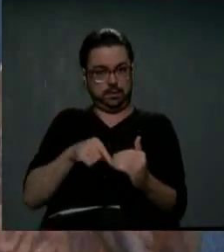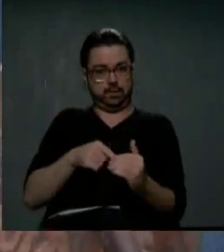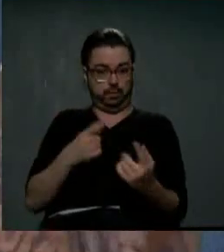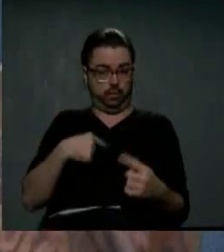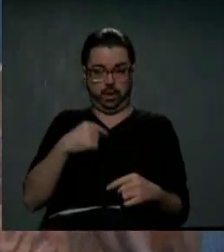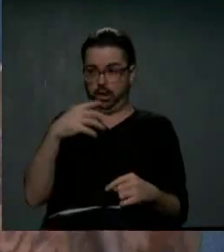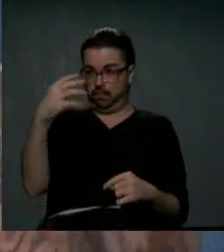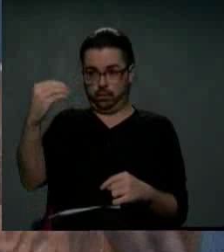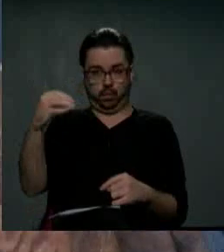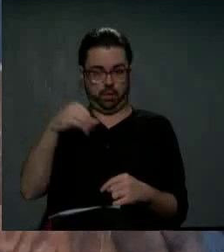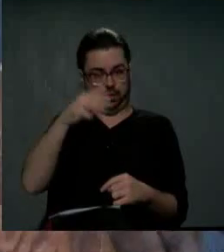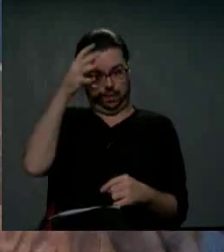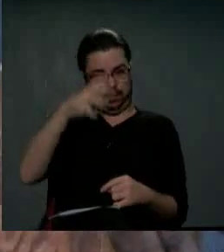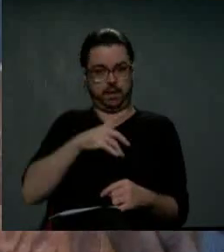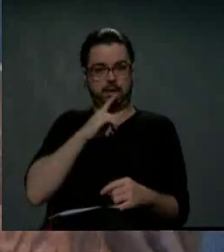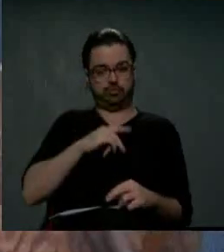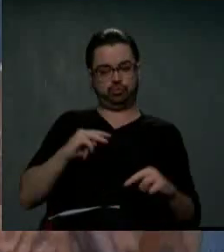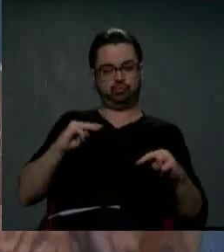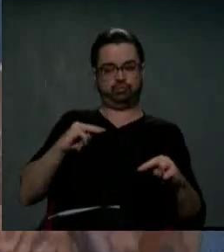I'm not there anyway.